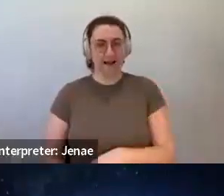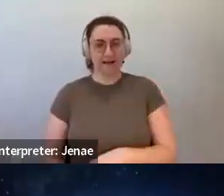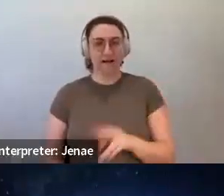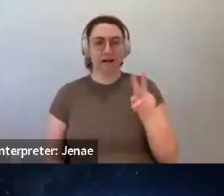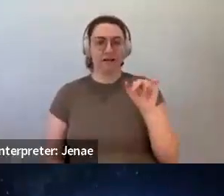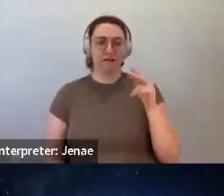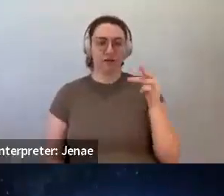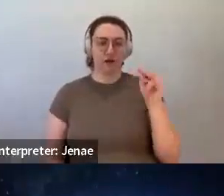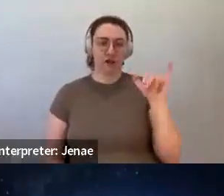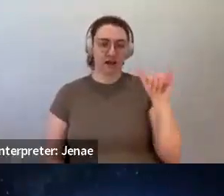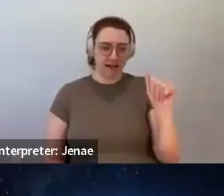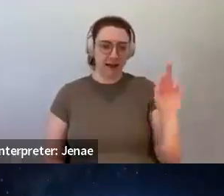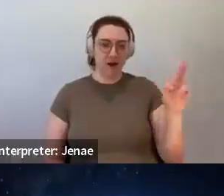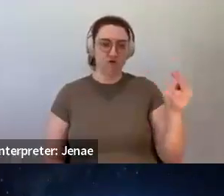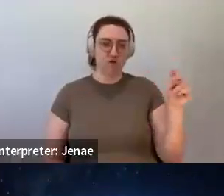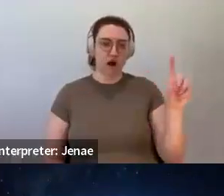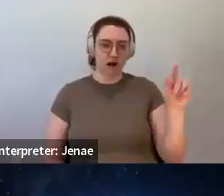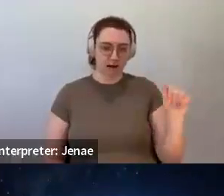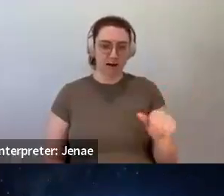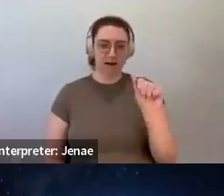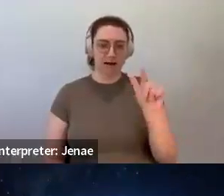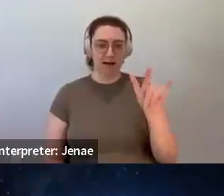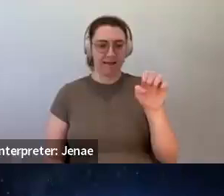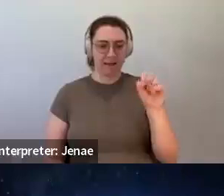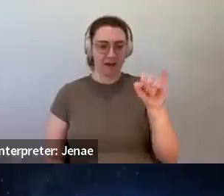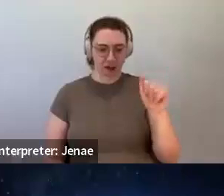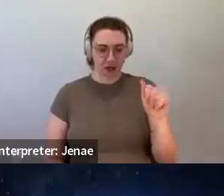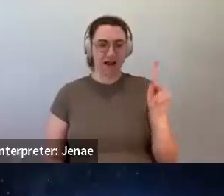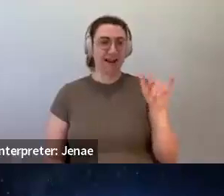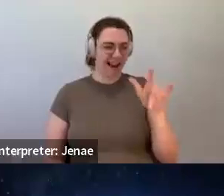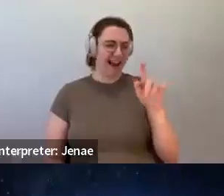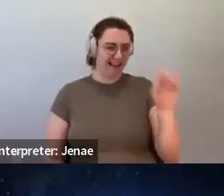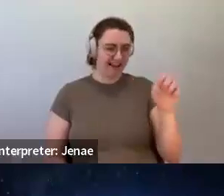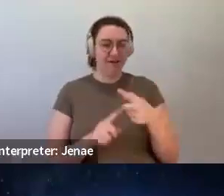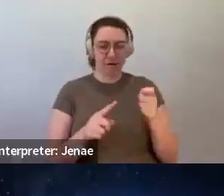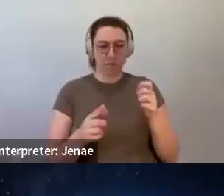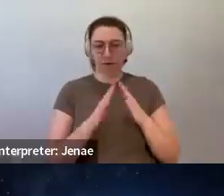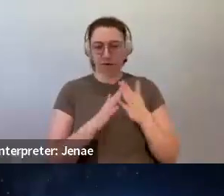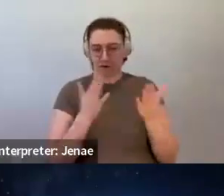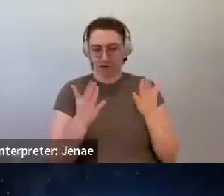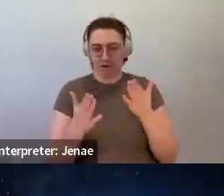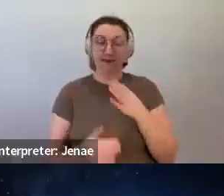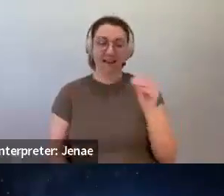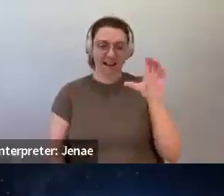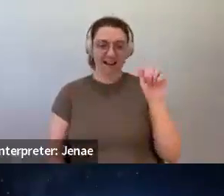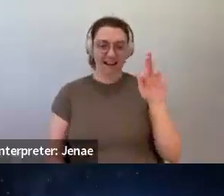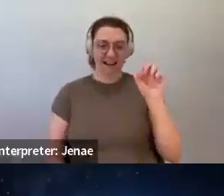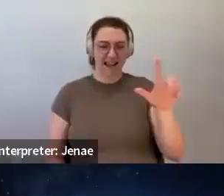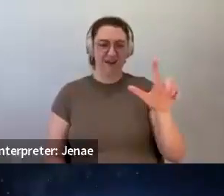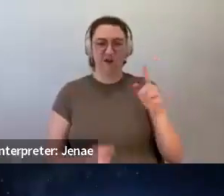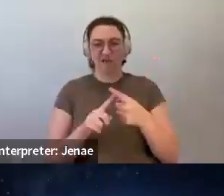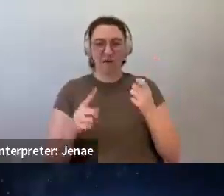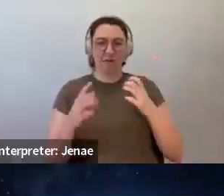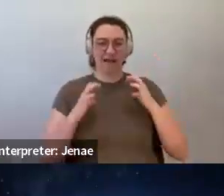Virginia and Rhonda and Alicia and Kylie from Community Services, as well as Carol from Client